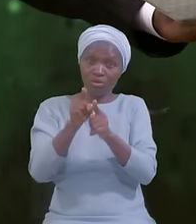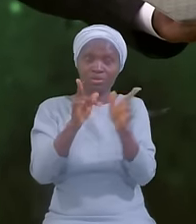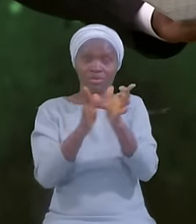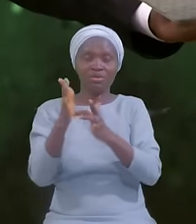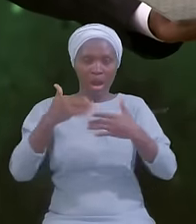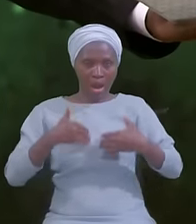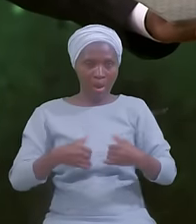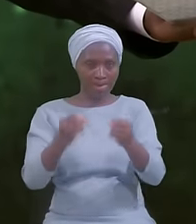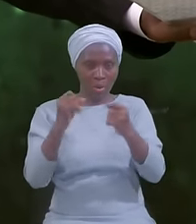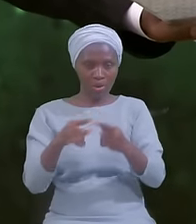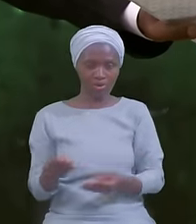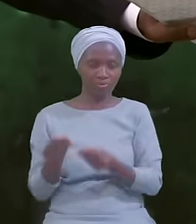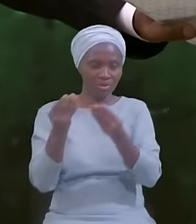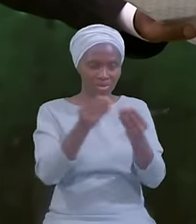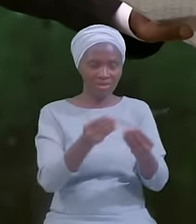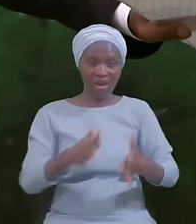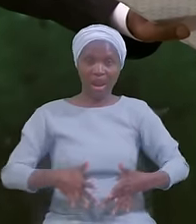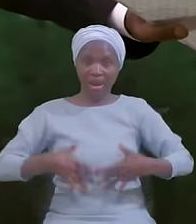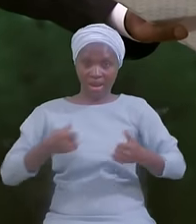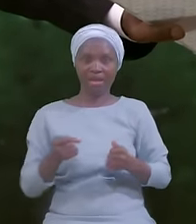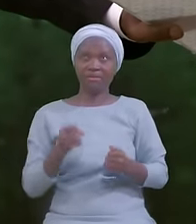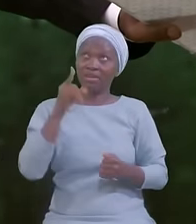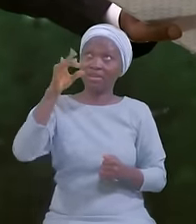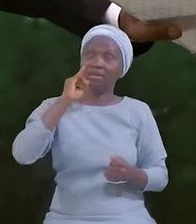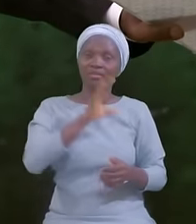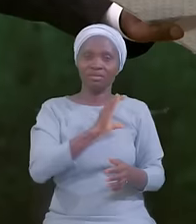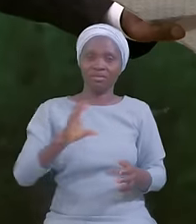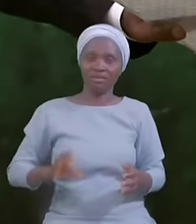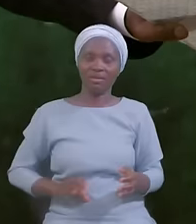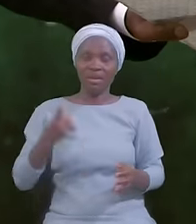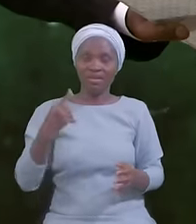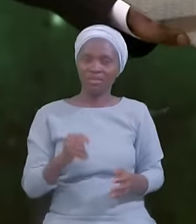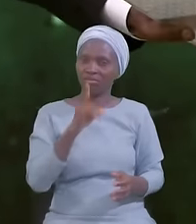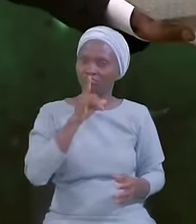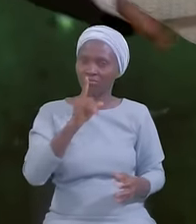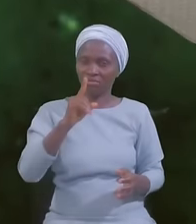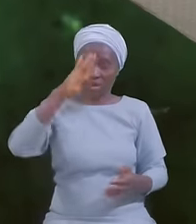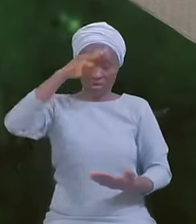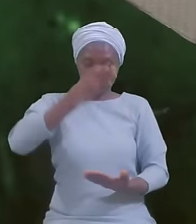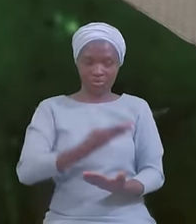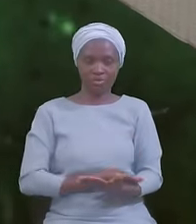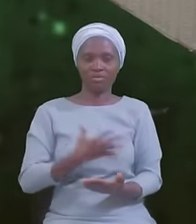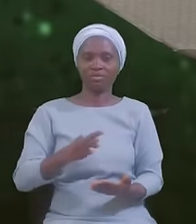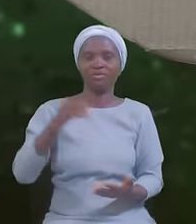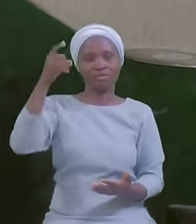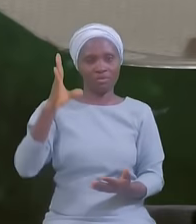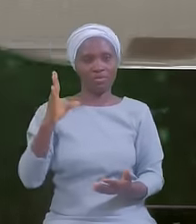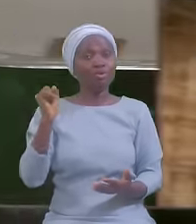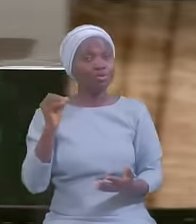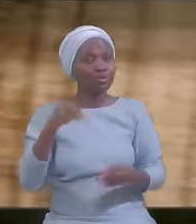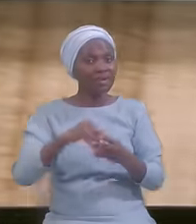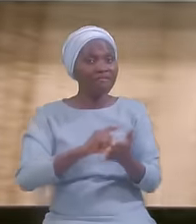give life. He is Christ, the very Son of God. And so in verse